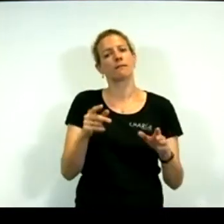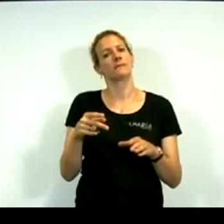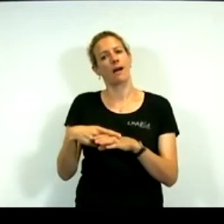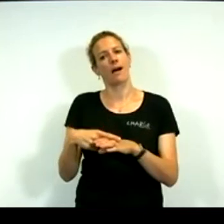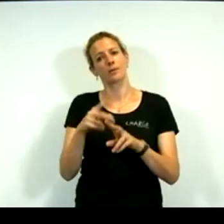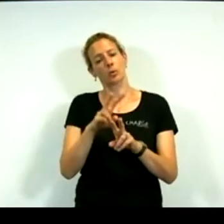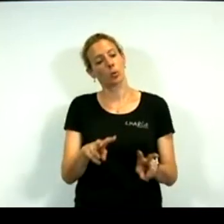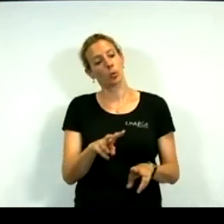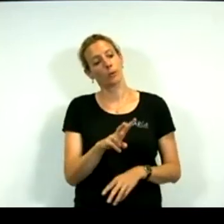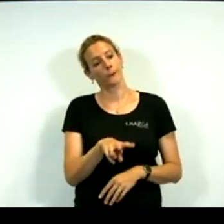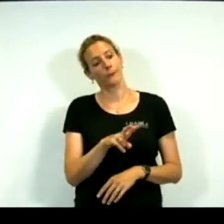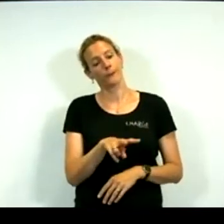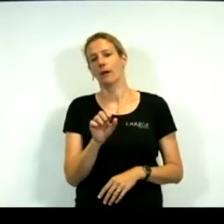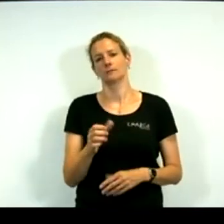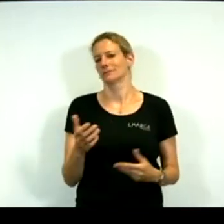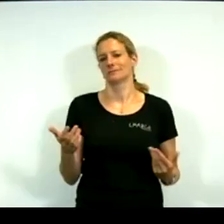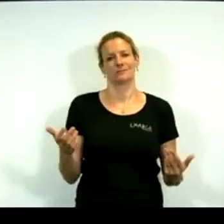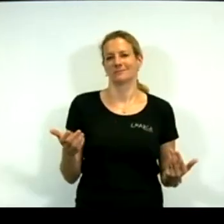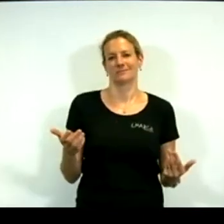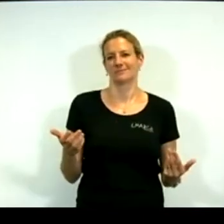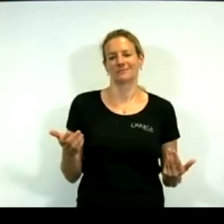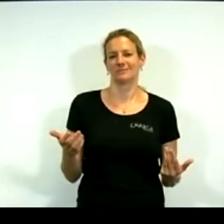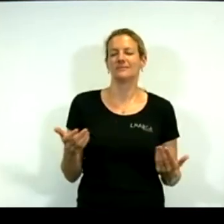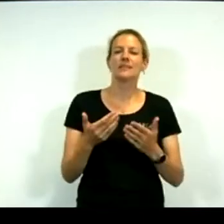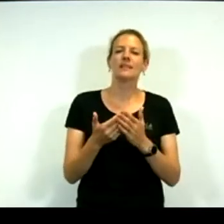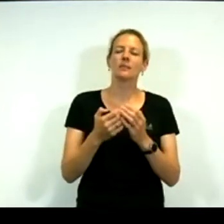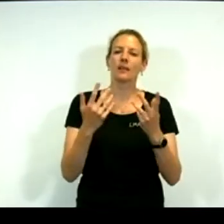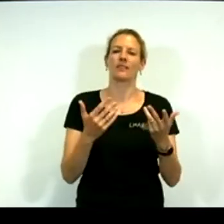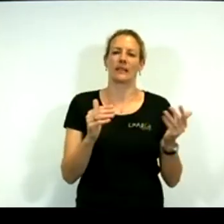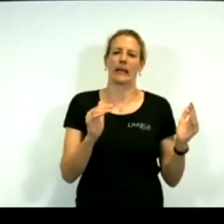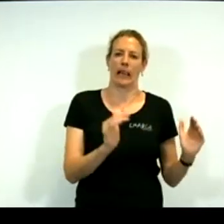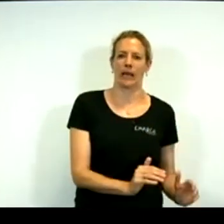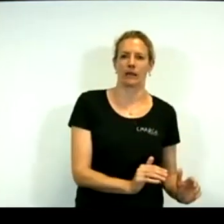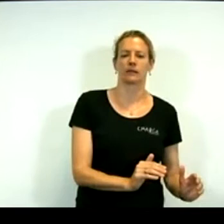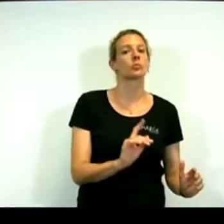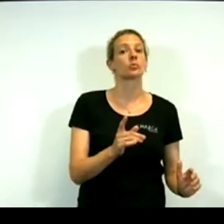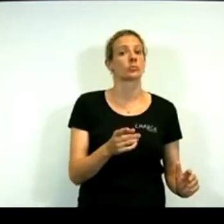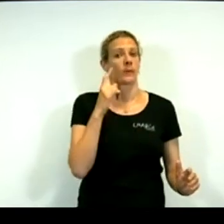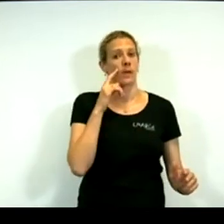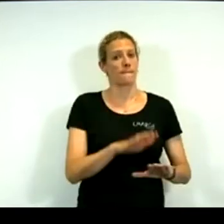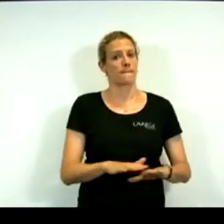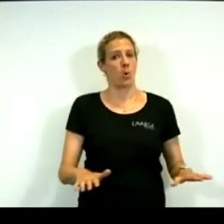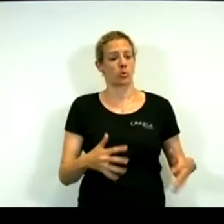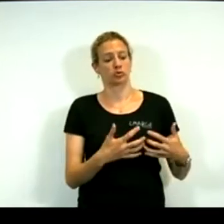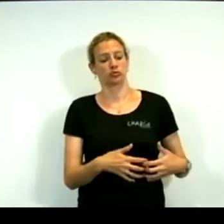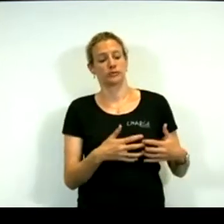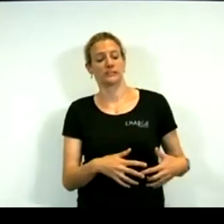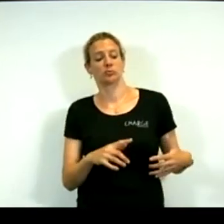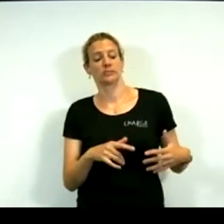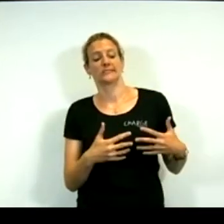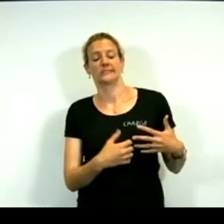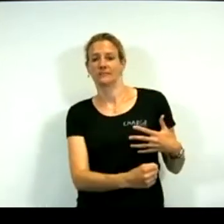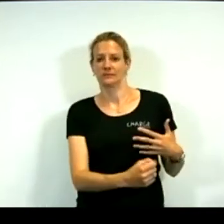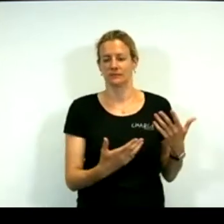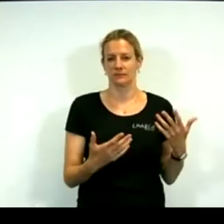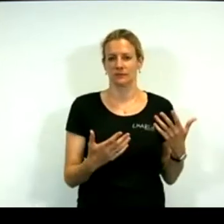have to play on the floor. Colobomas don't get better, and they